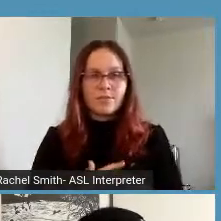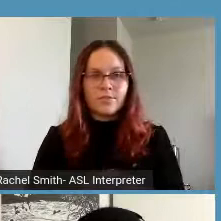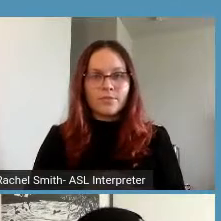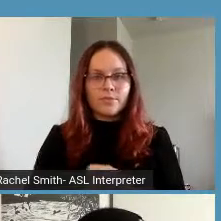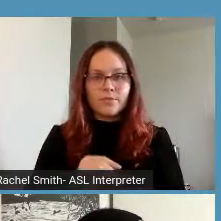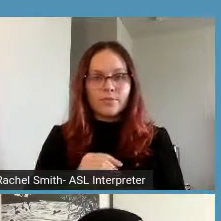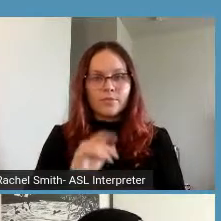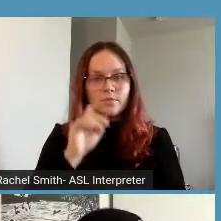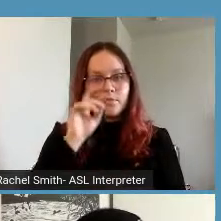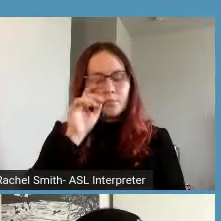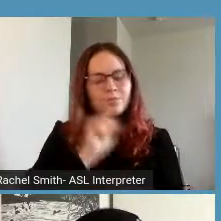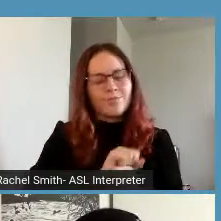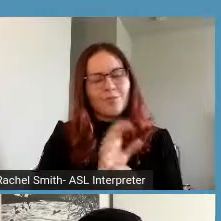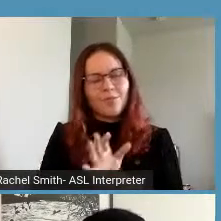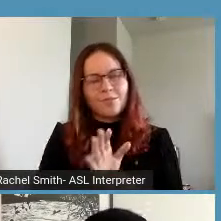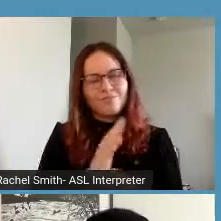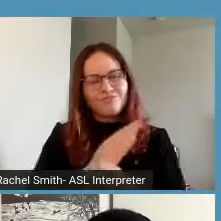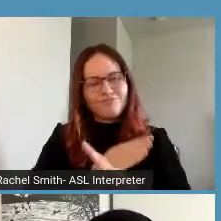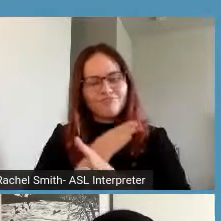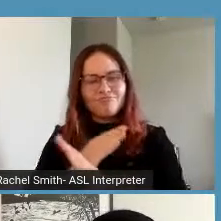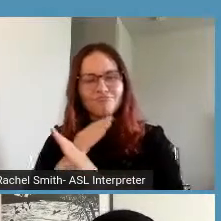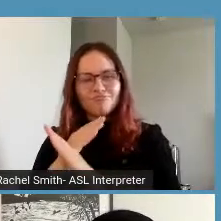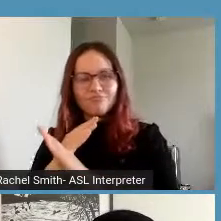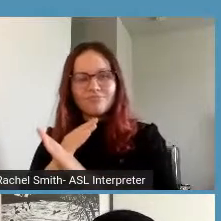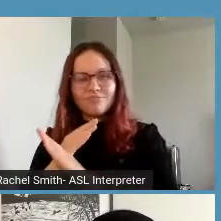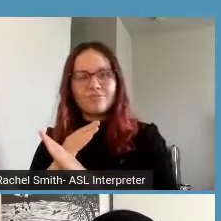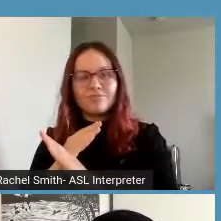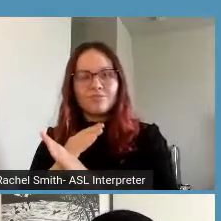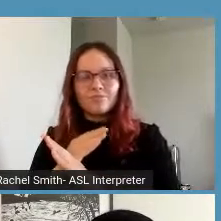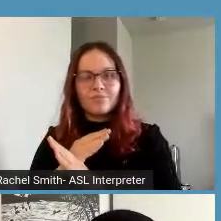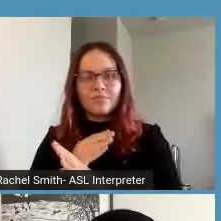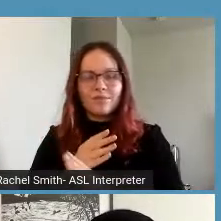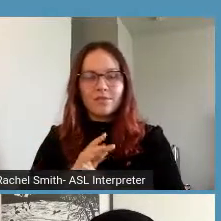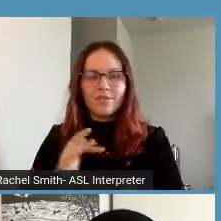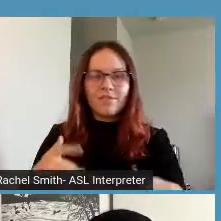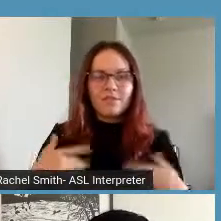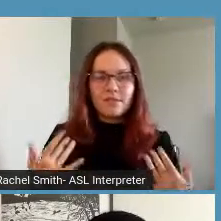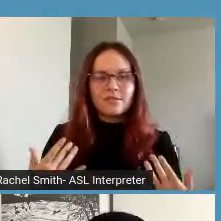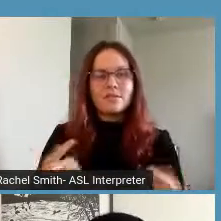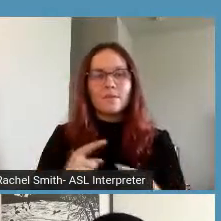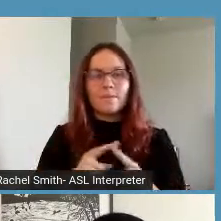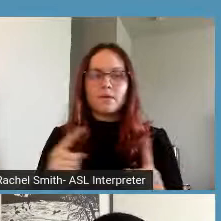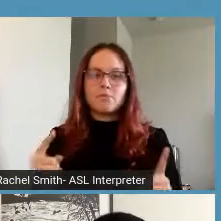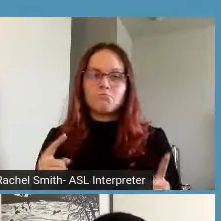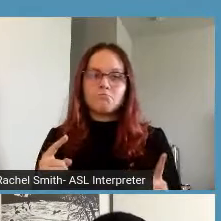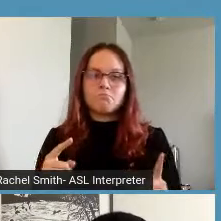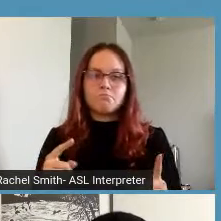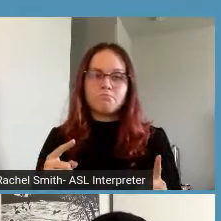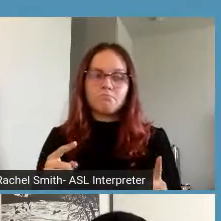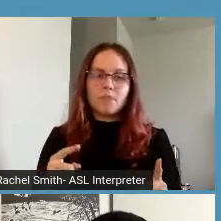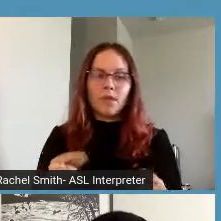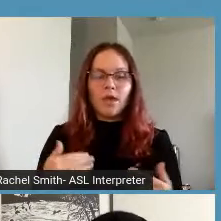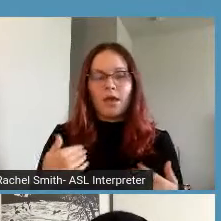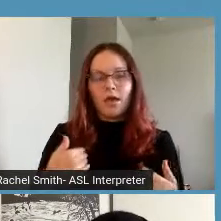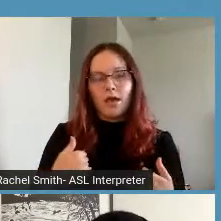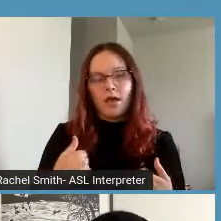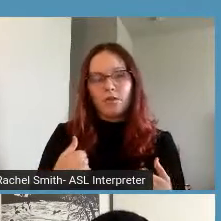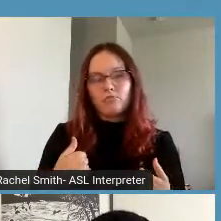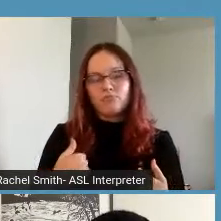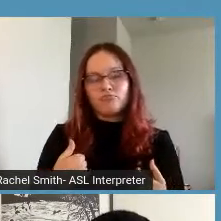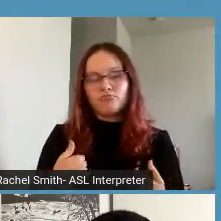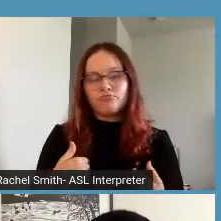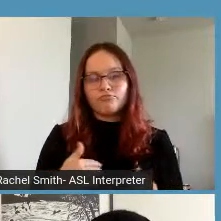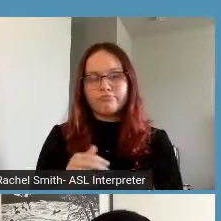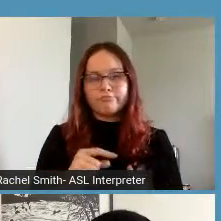things. But since we had already opened a suffrage exhibit, we had this really